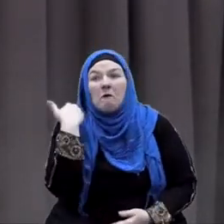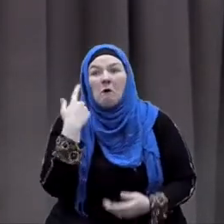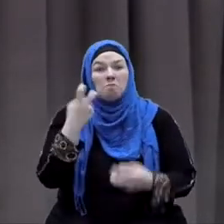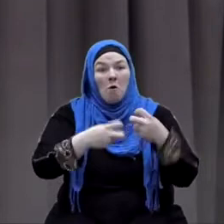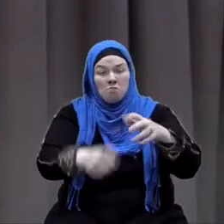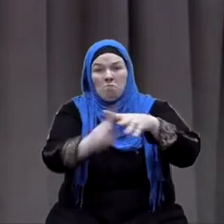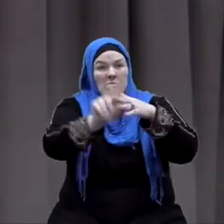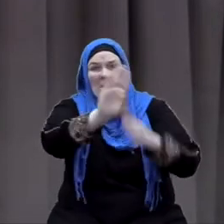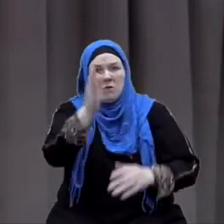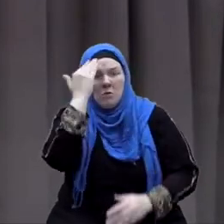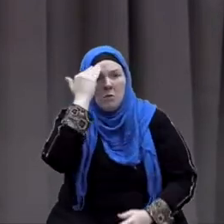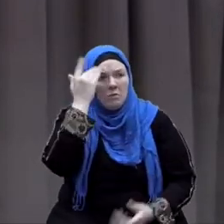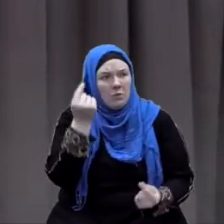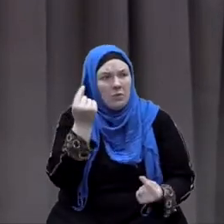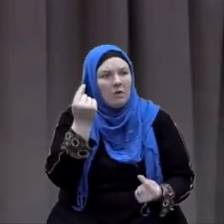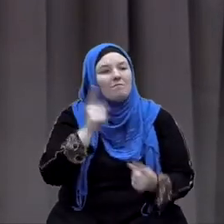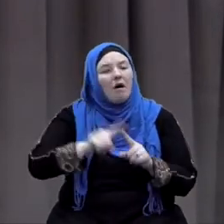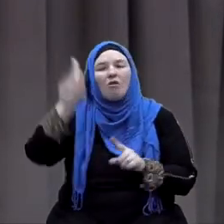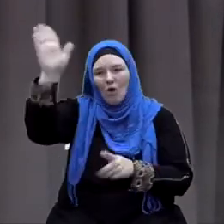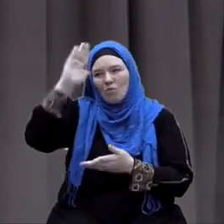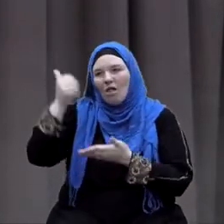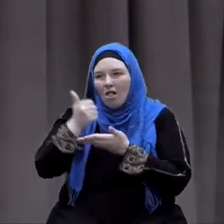fourth is a double